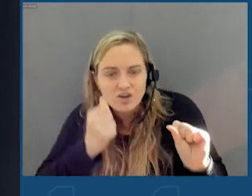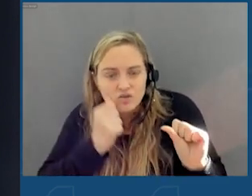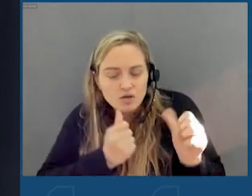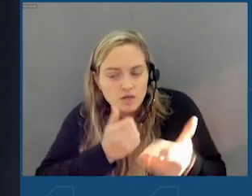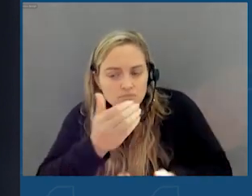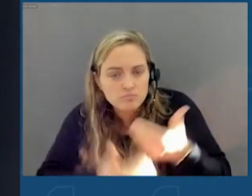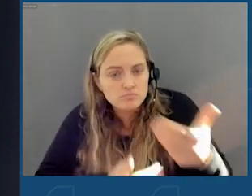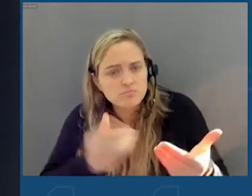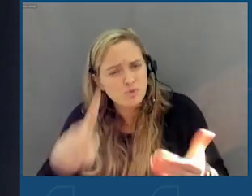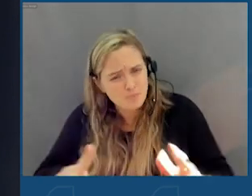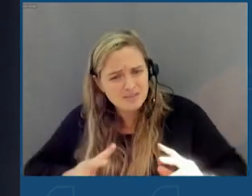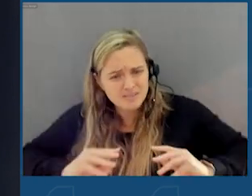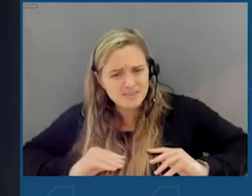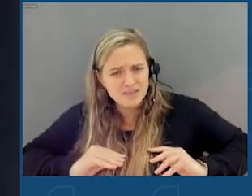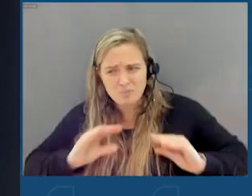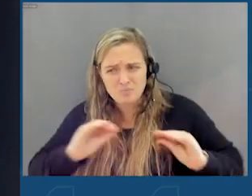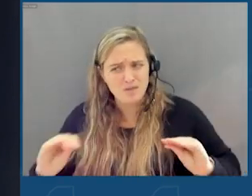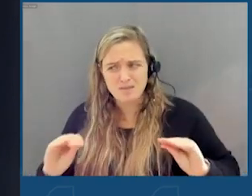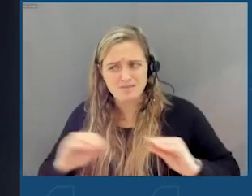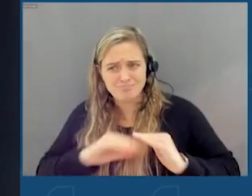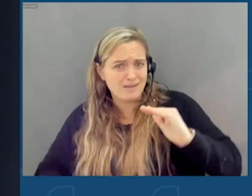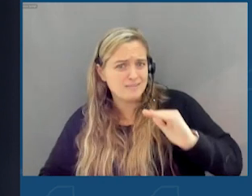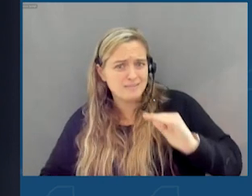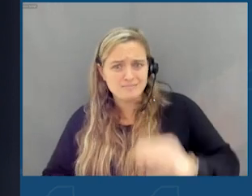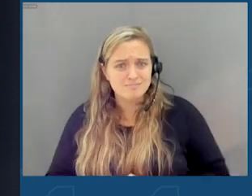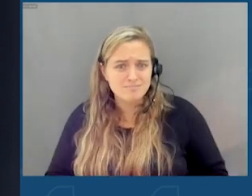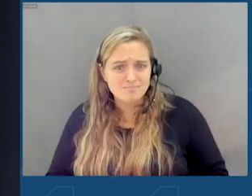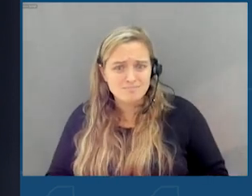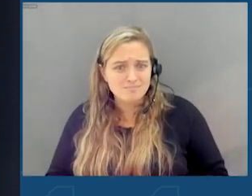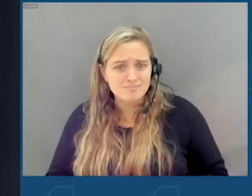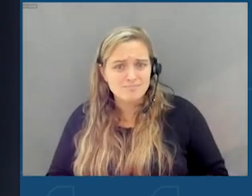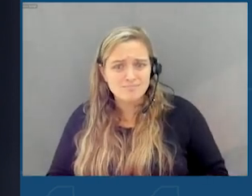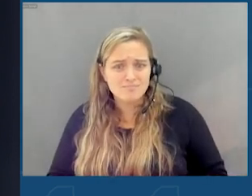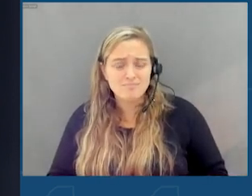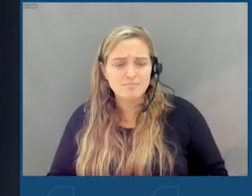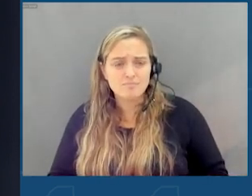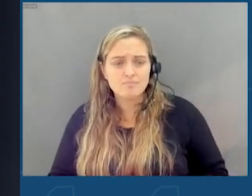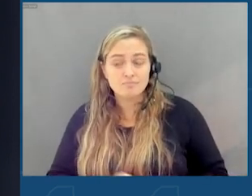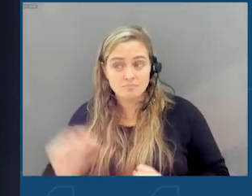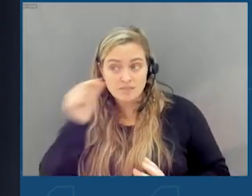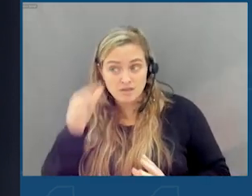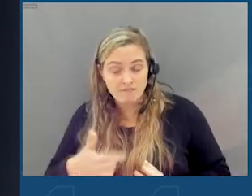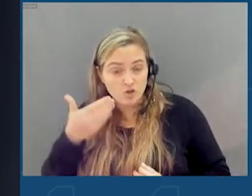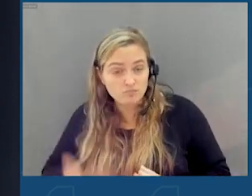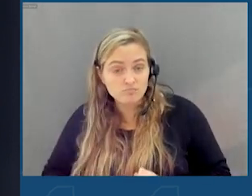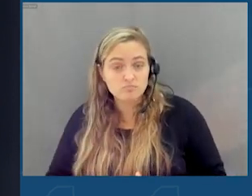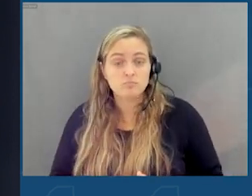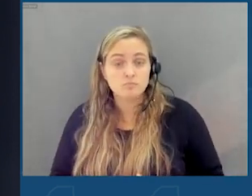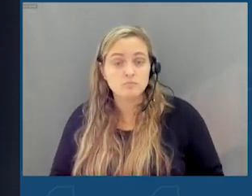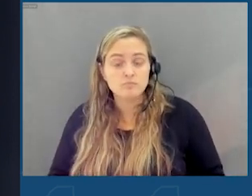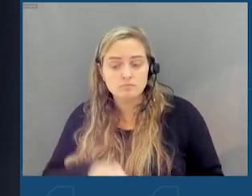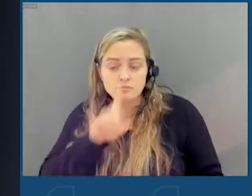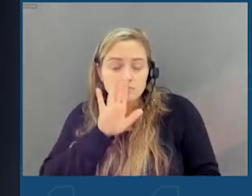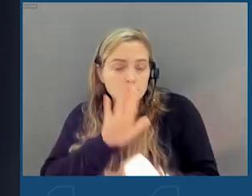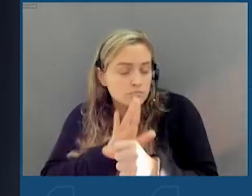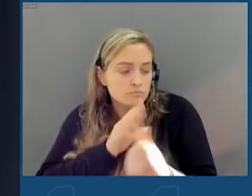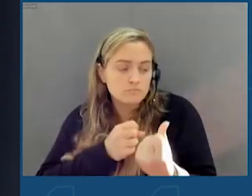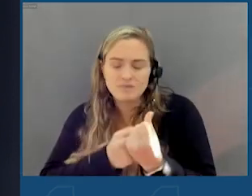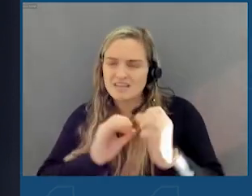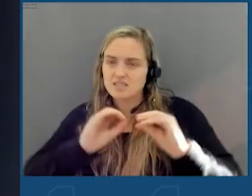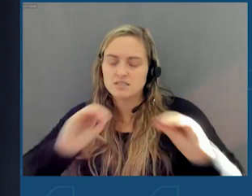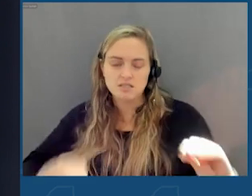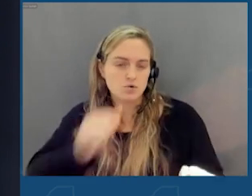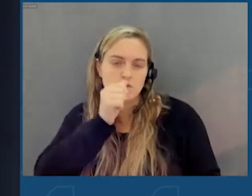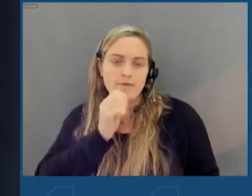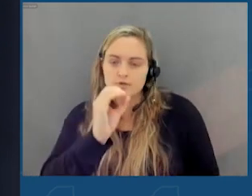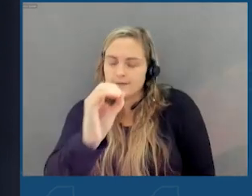we must accept nothing less. As governor, I reaffirm that there is zero tolerance